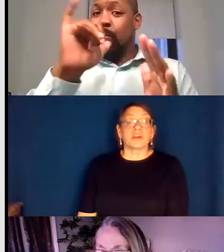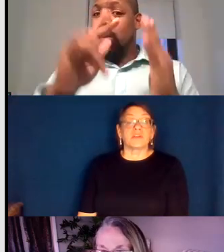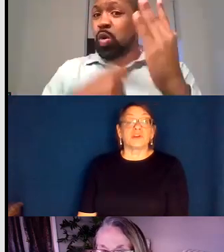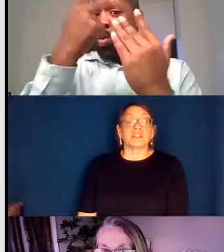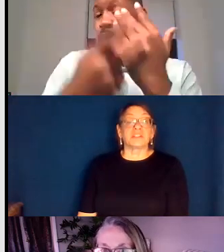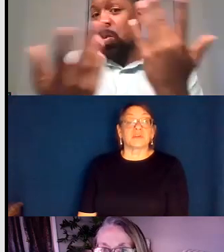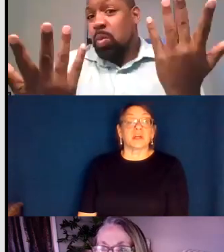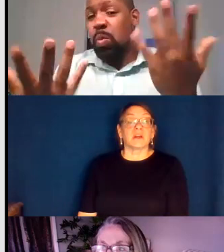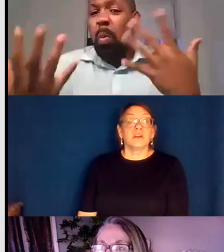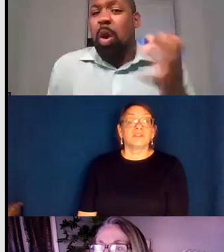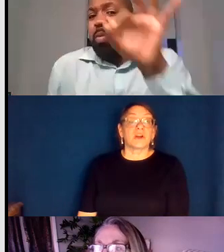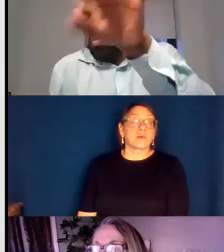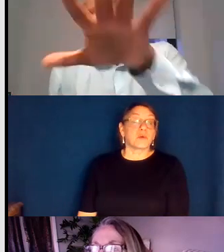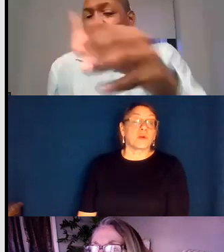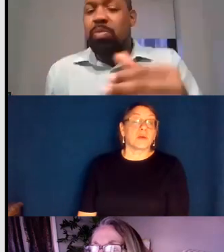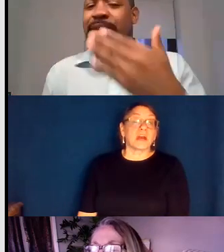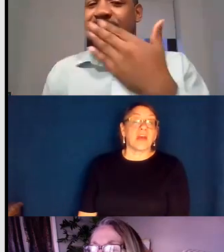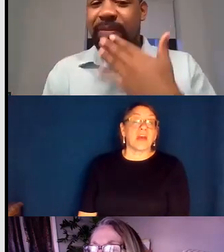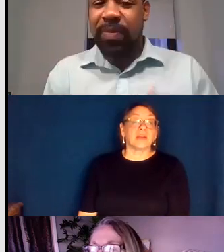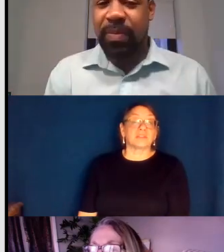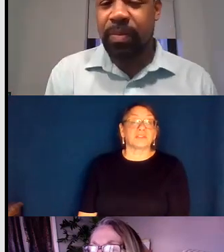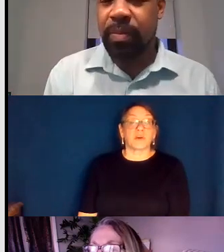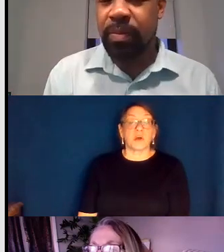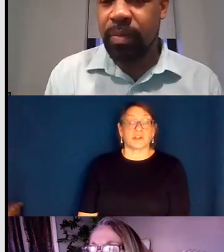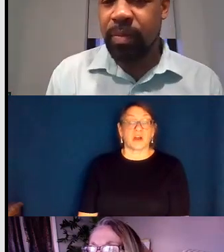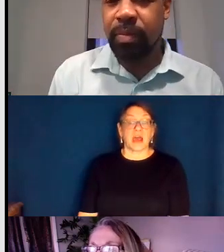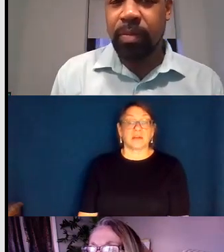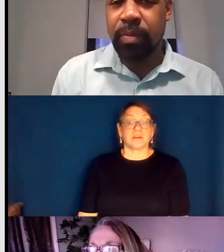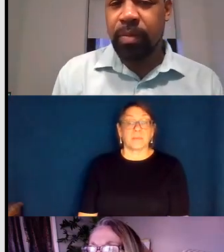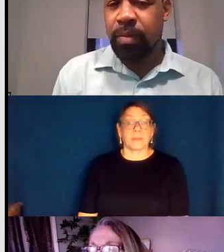I'm wondering if you're considering starting a program like that. That's just a